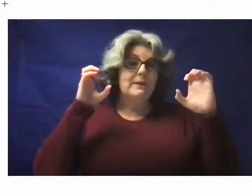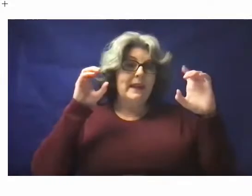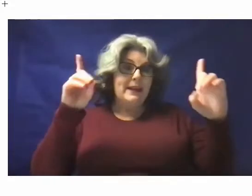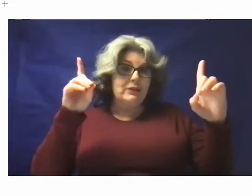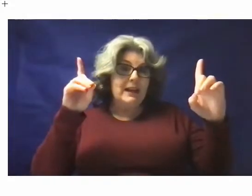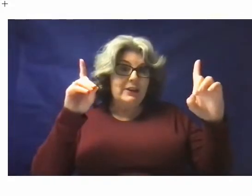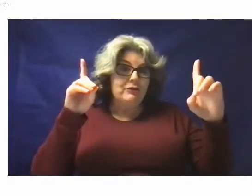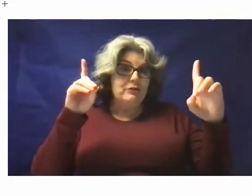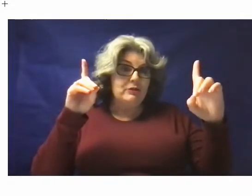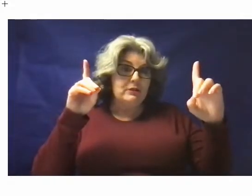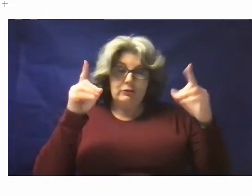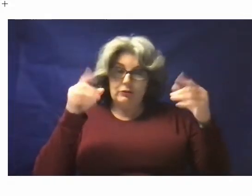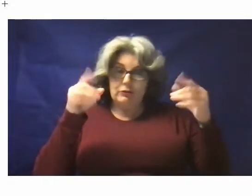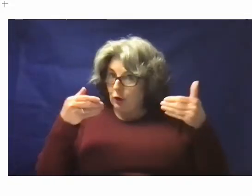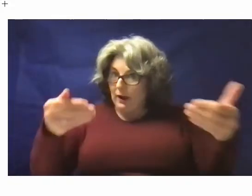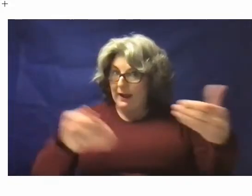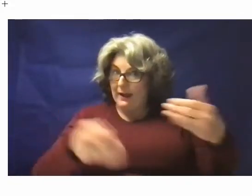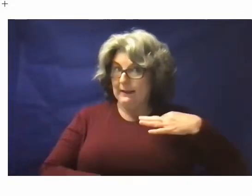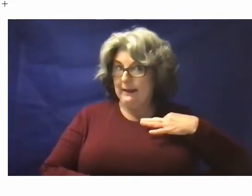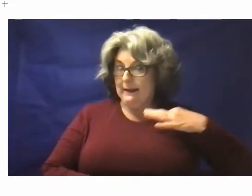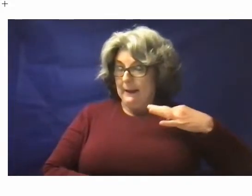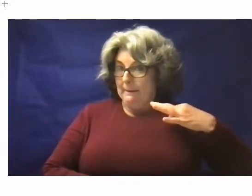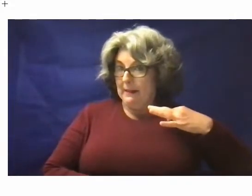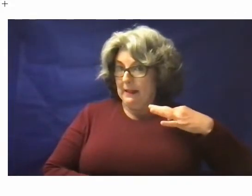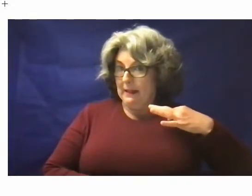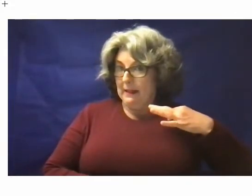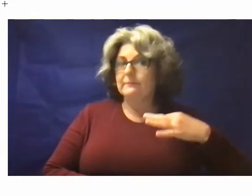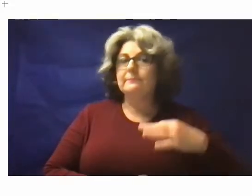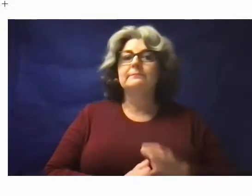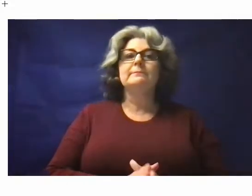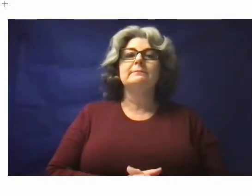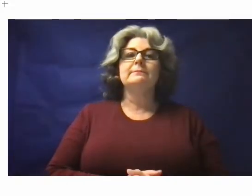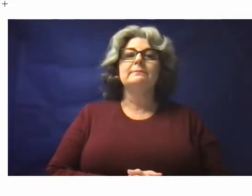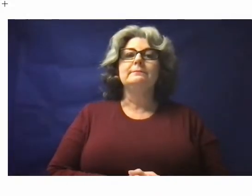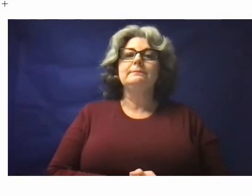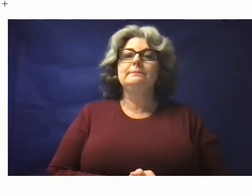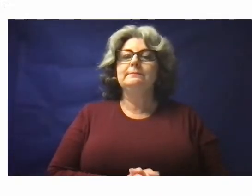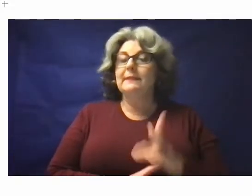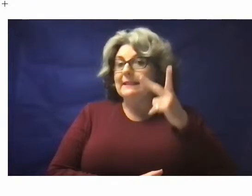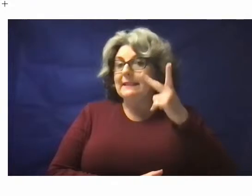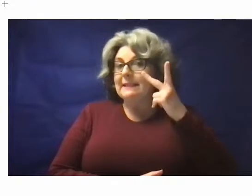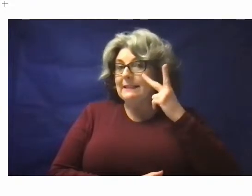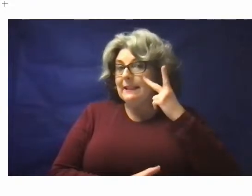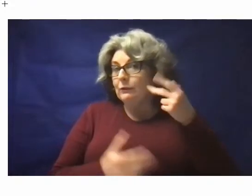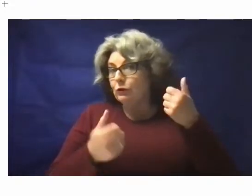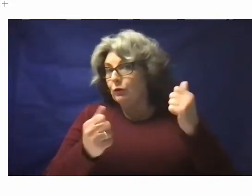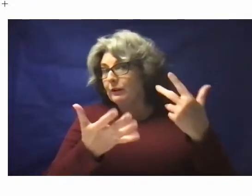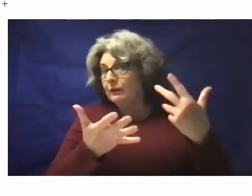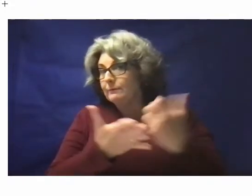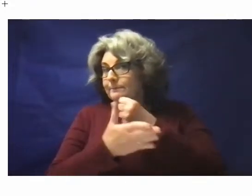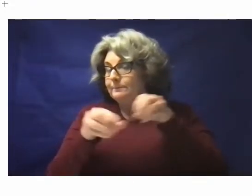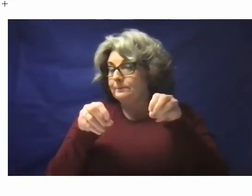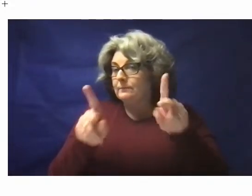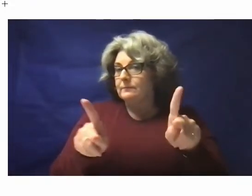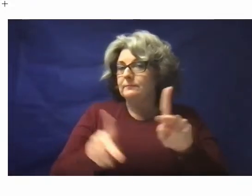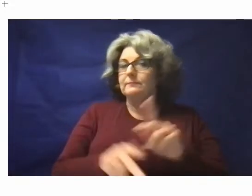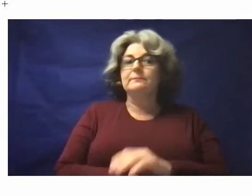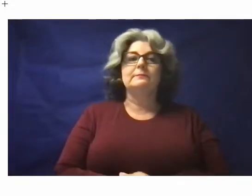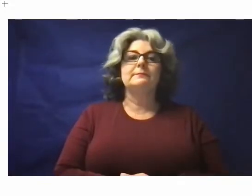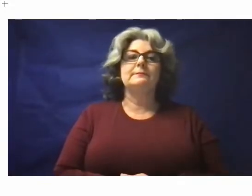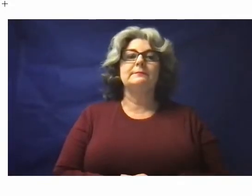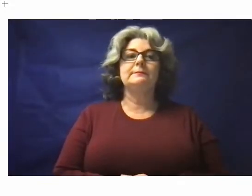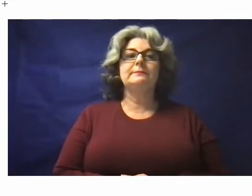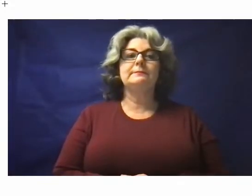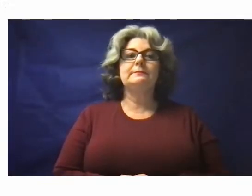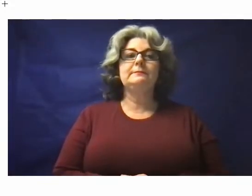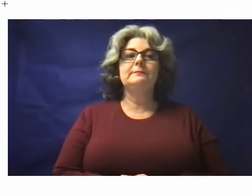you just go ahead anyway and then kind of talk about it a little further so you don't lose the opportunity? Well, there's a couple things that I